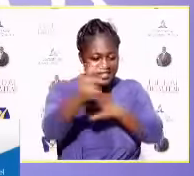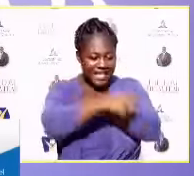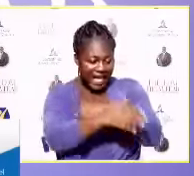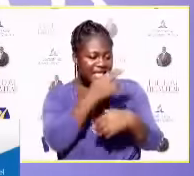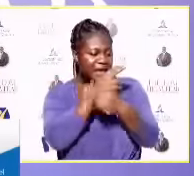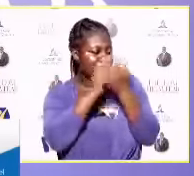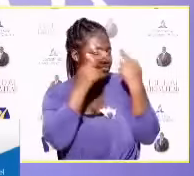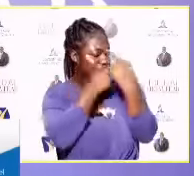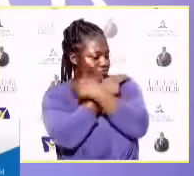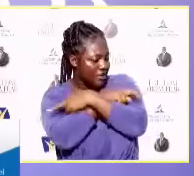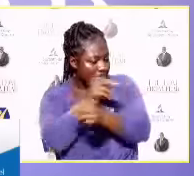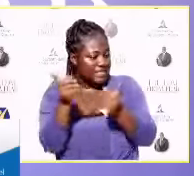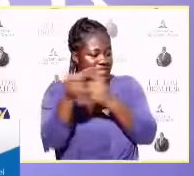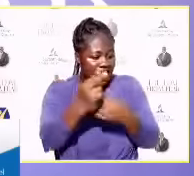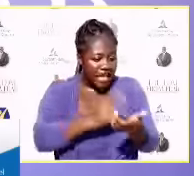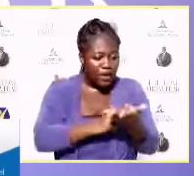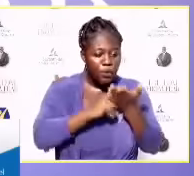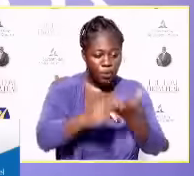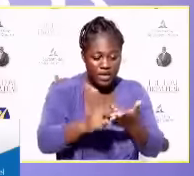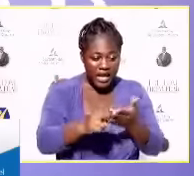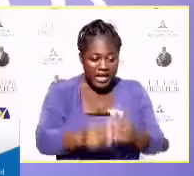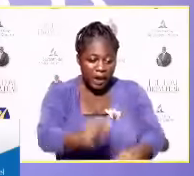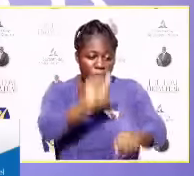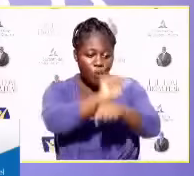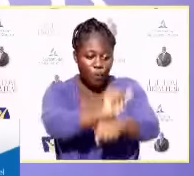and you keep honoring Sunday,